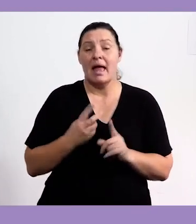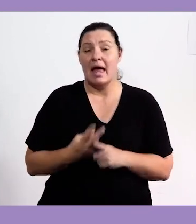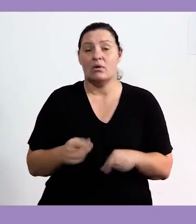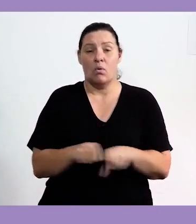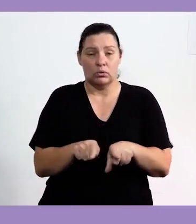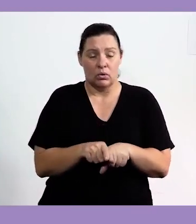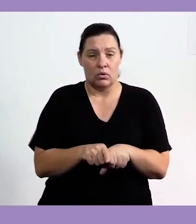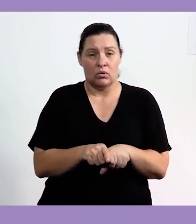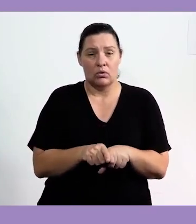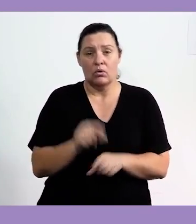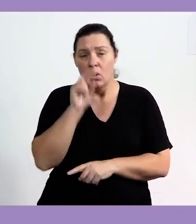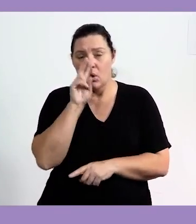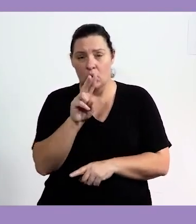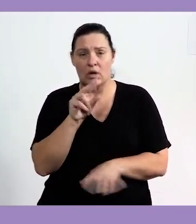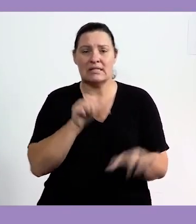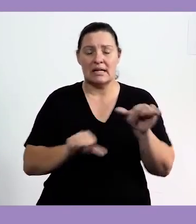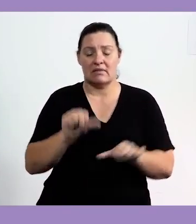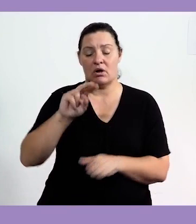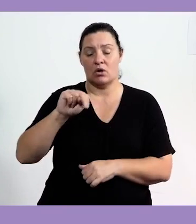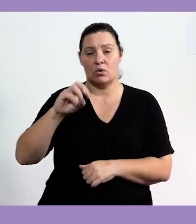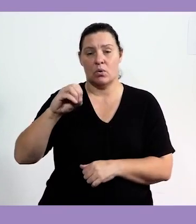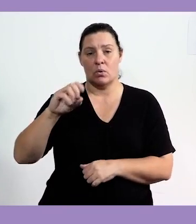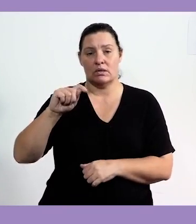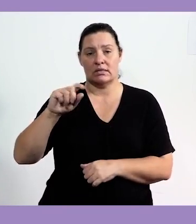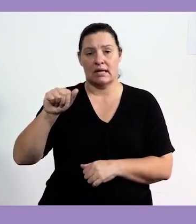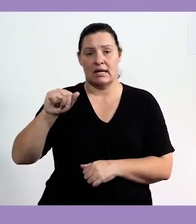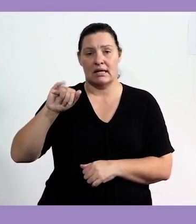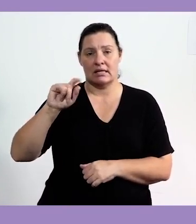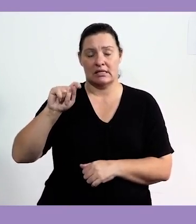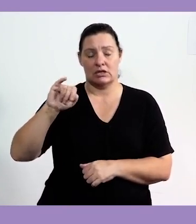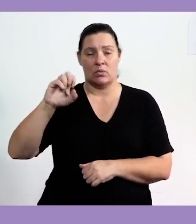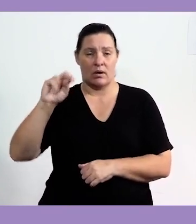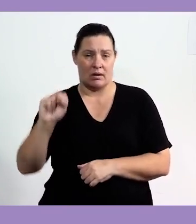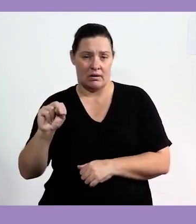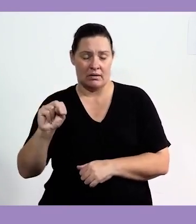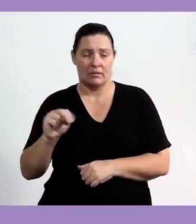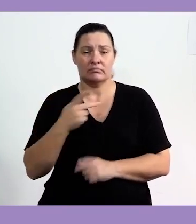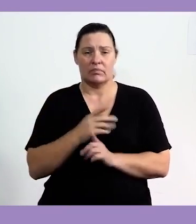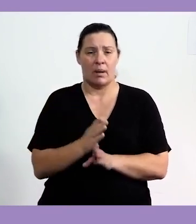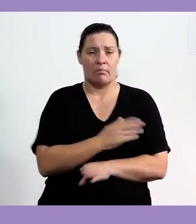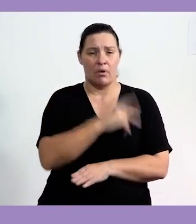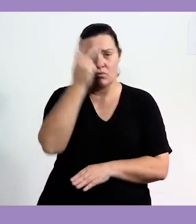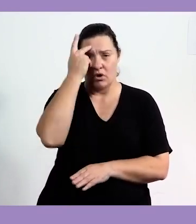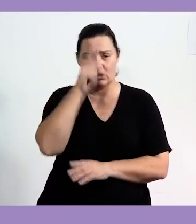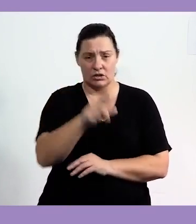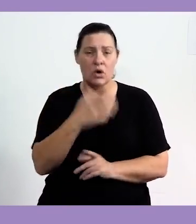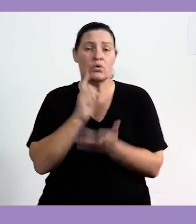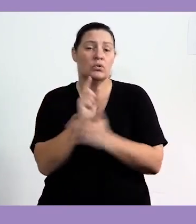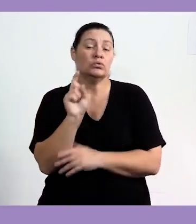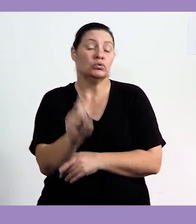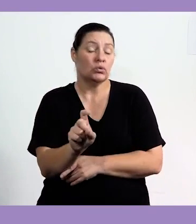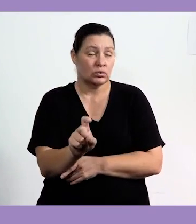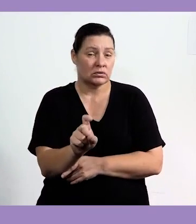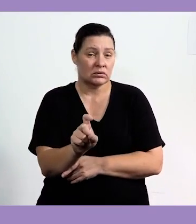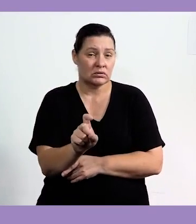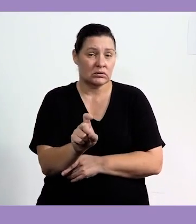And lastly, we are going to be focusing on scientific notation. Let's start with some pre-knowledge. So you